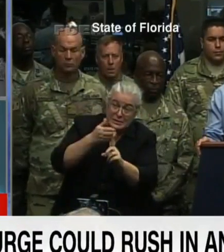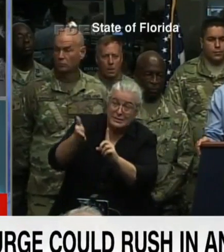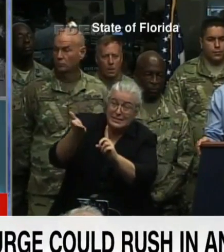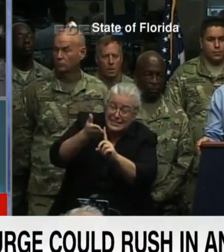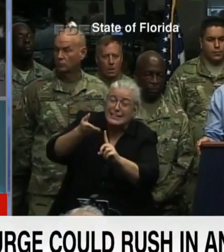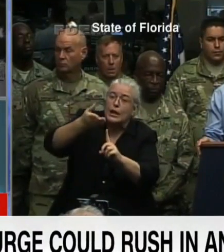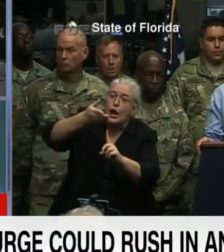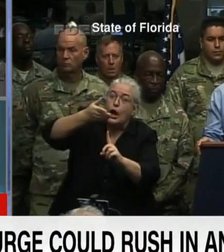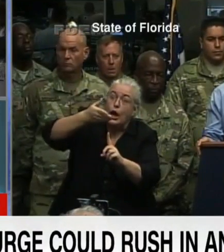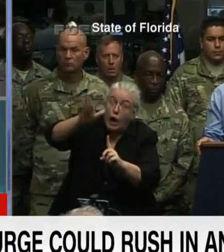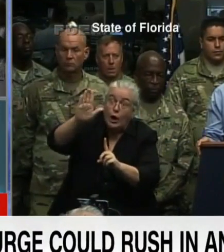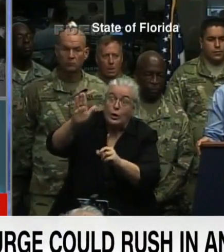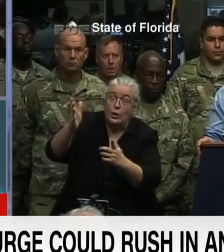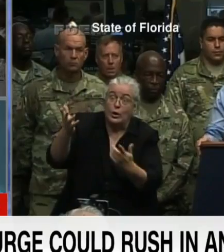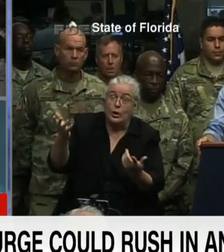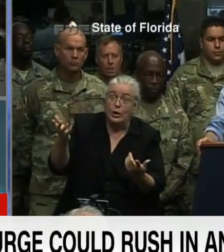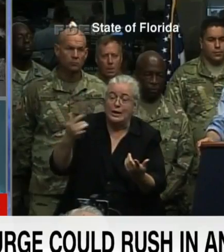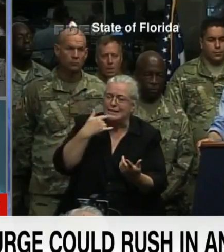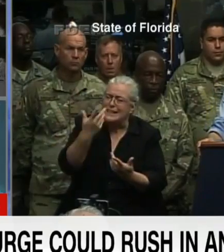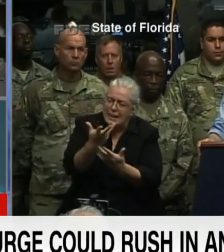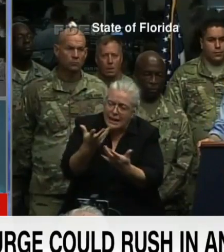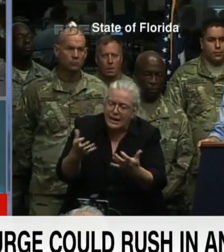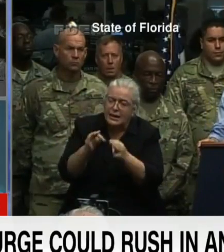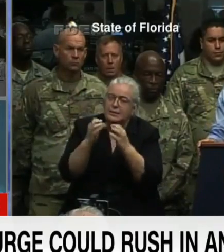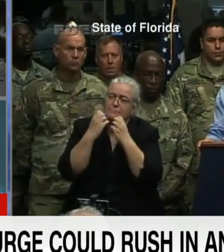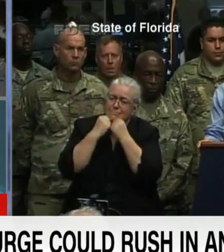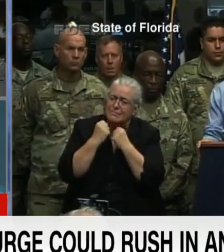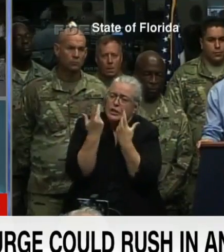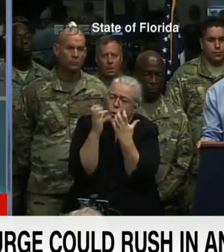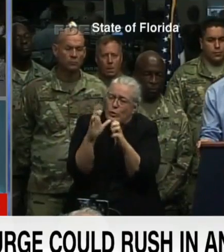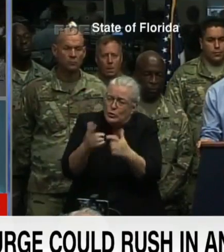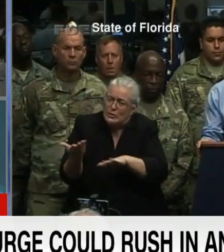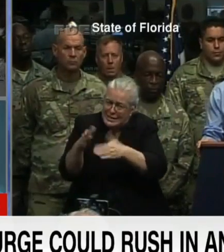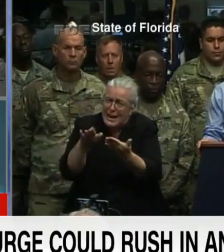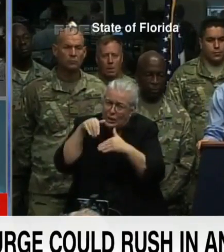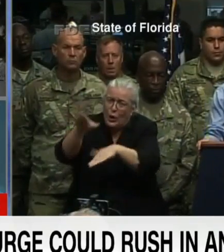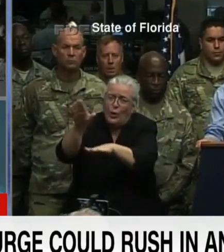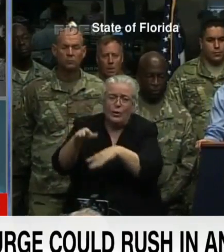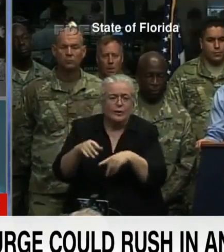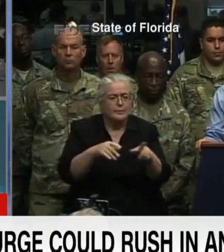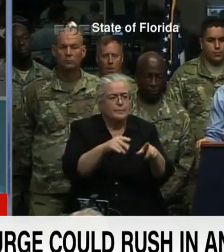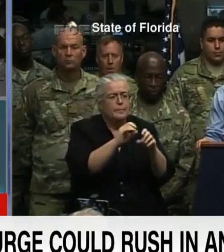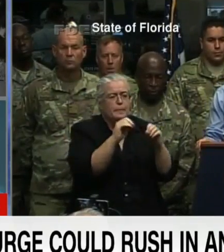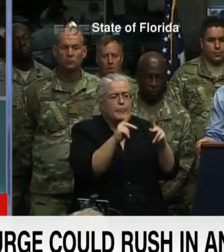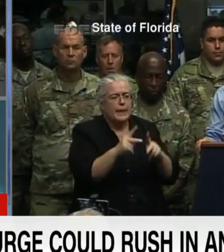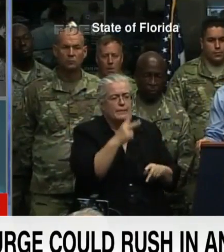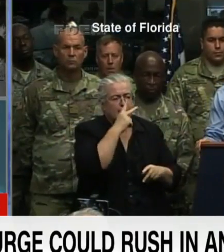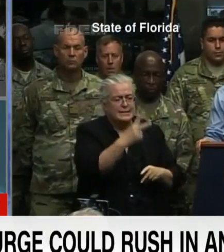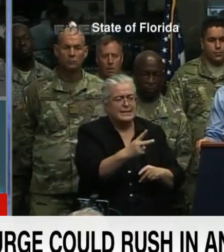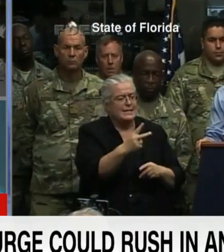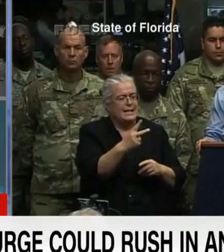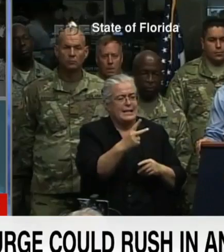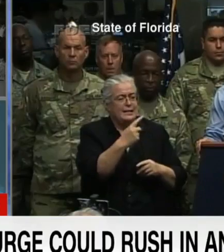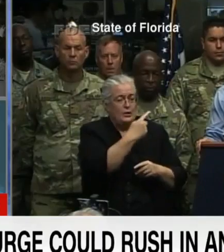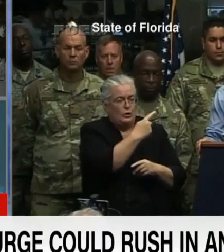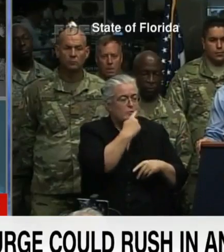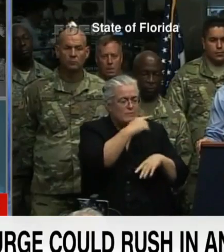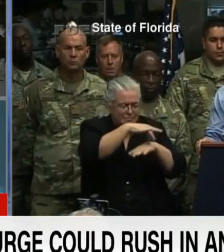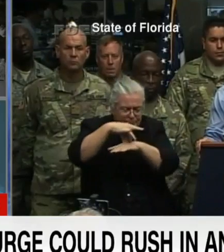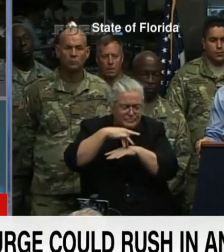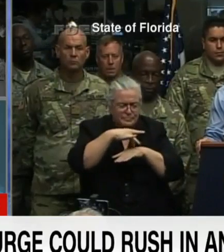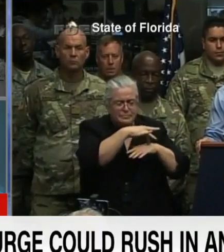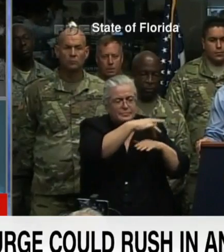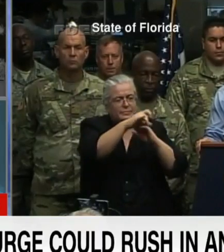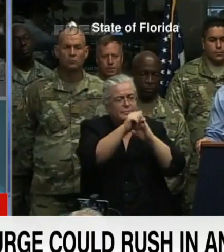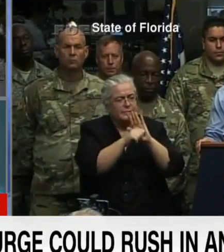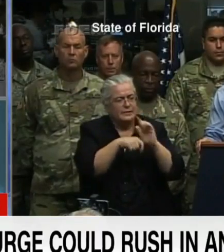them into tell them how important they are to you. No one has seen what you've seen, and no one has traveled the state as much as you've traveled in these last